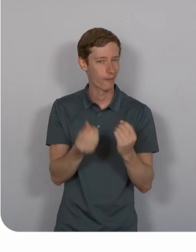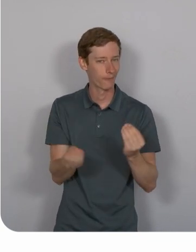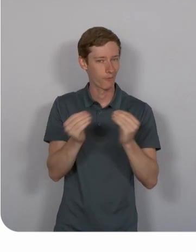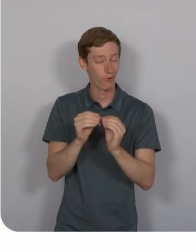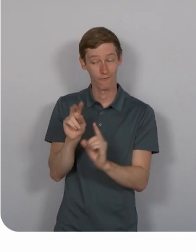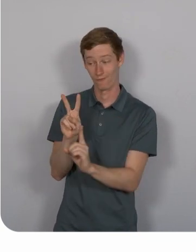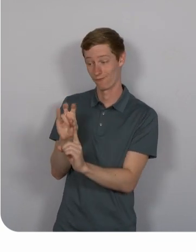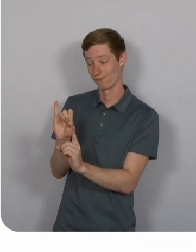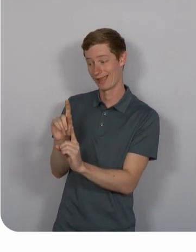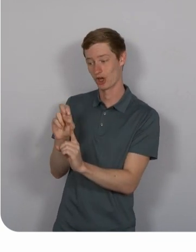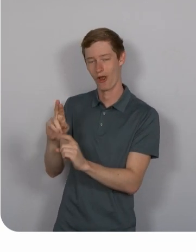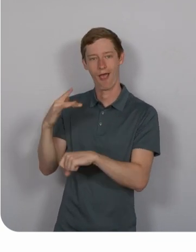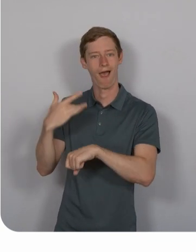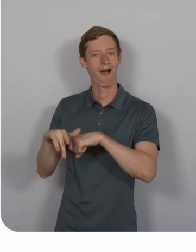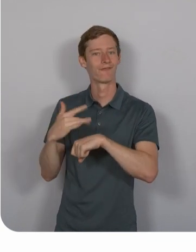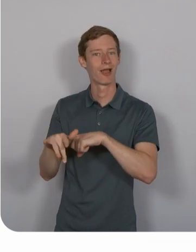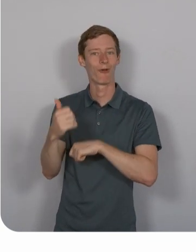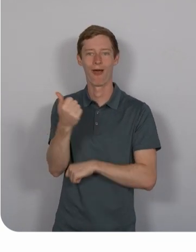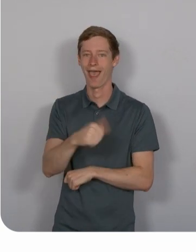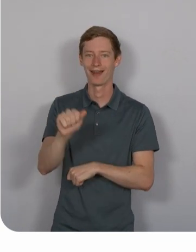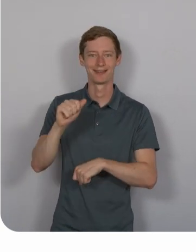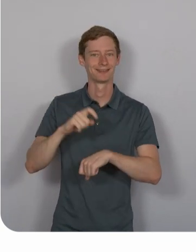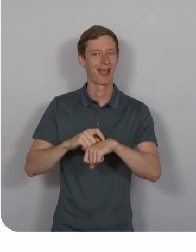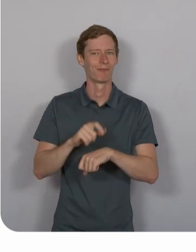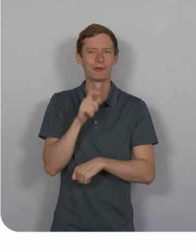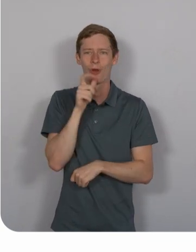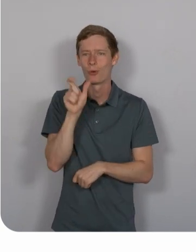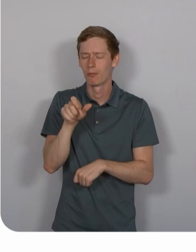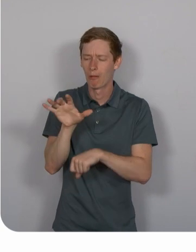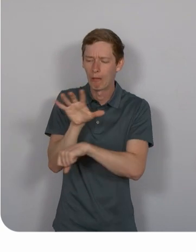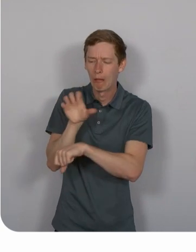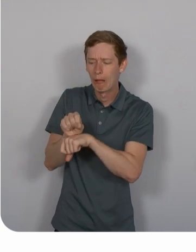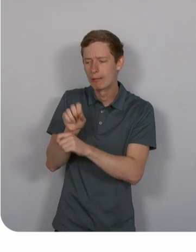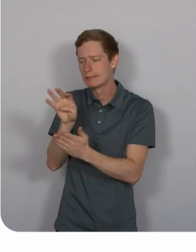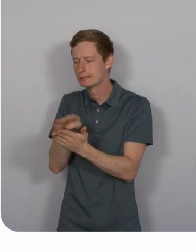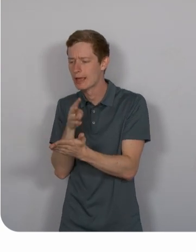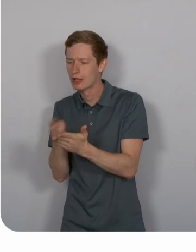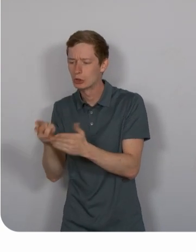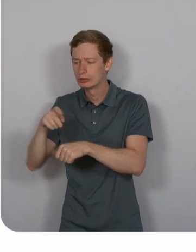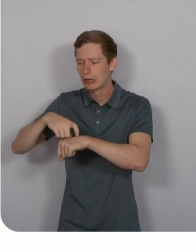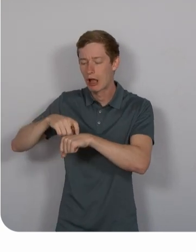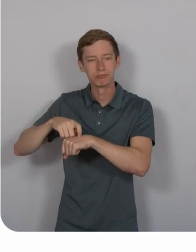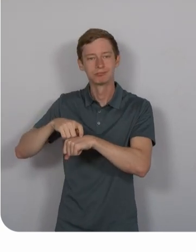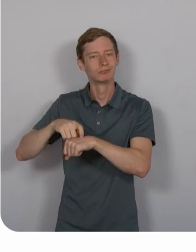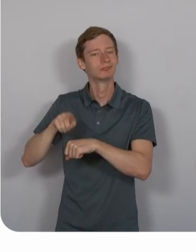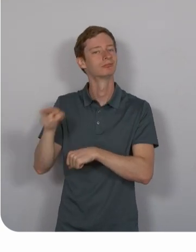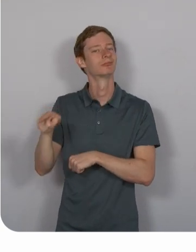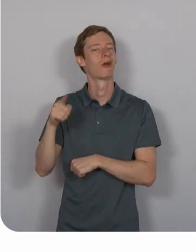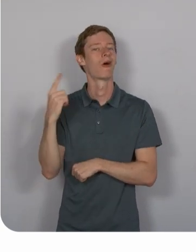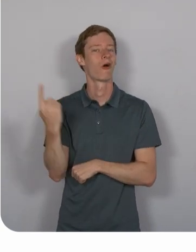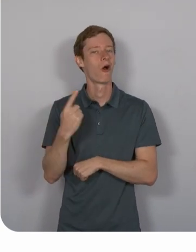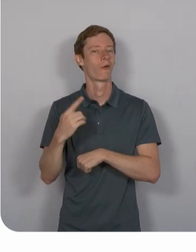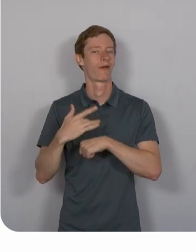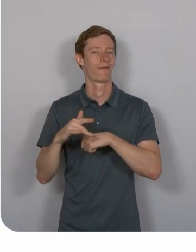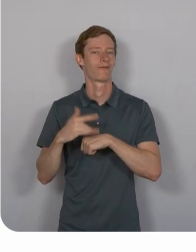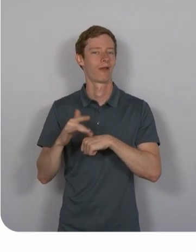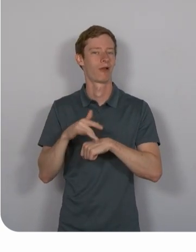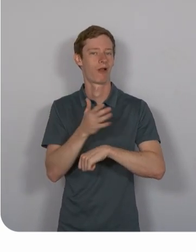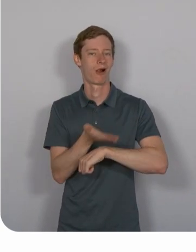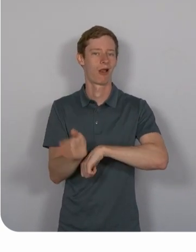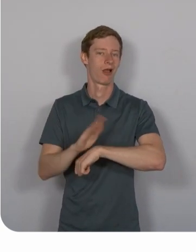there any time that you want to get a workout in, so you don't have to schedule a session or something like that. And he is always going to be encouraging